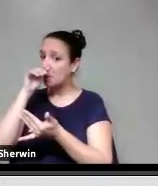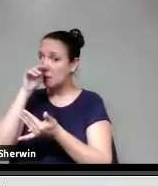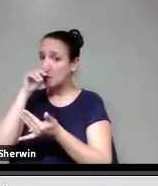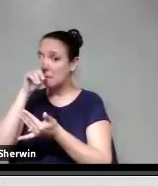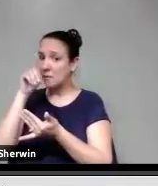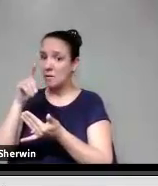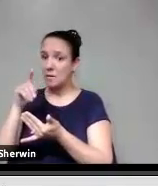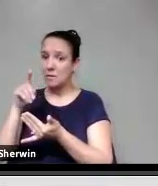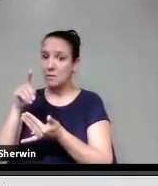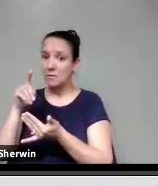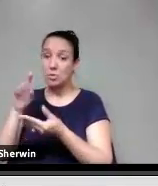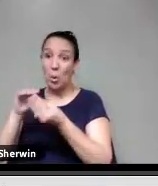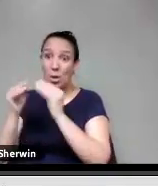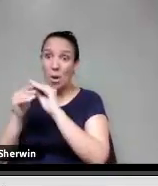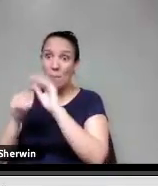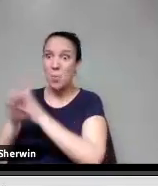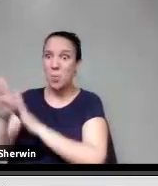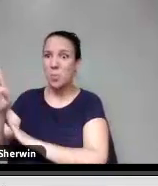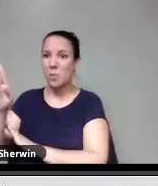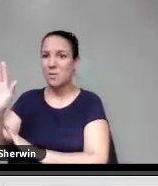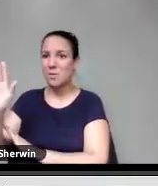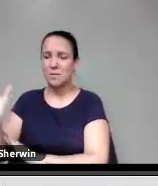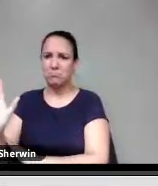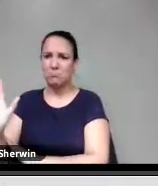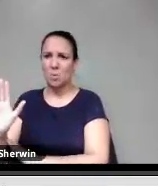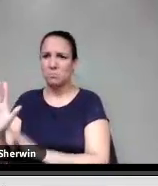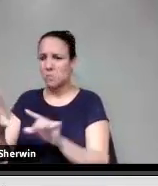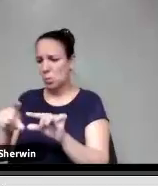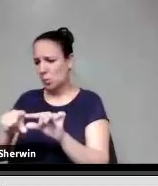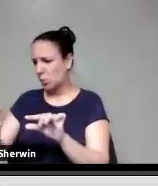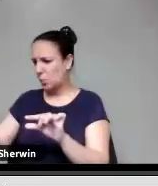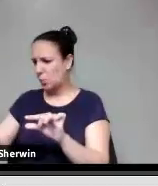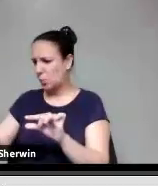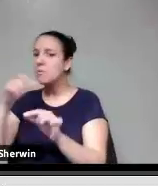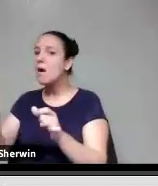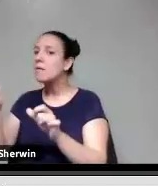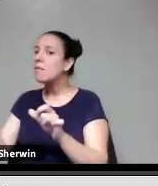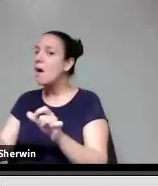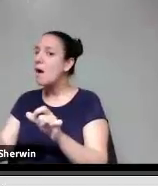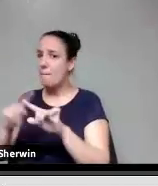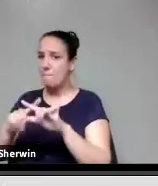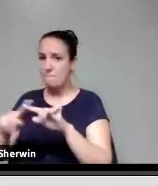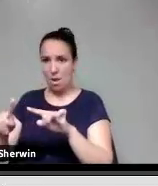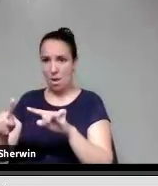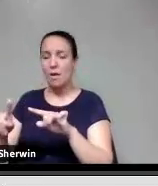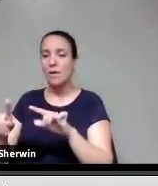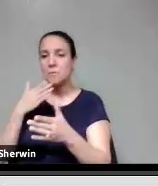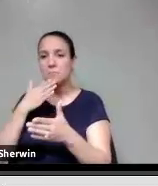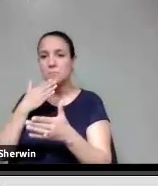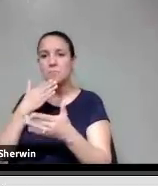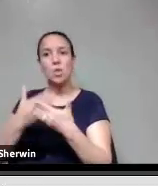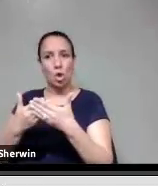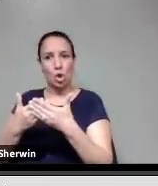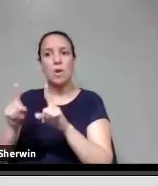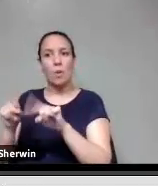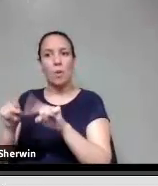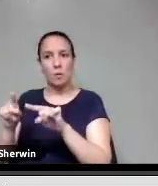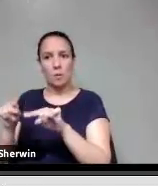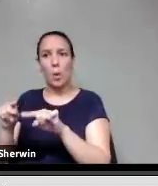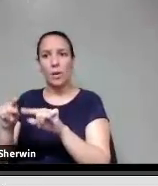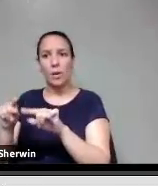blast your numbers out into the atmosphere because they aren't that big, but you're going to have a very loyal group when you're